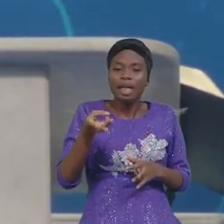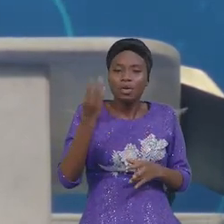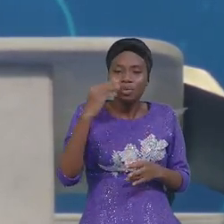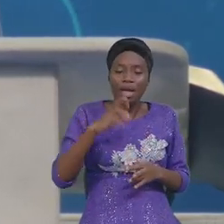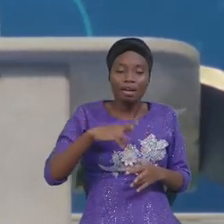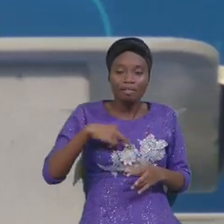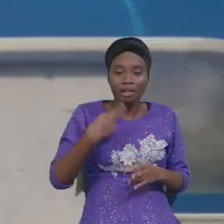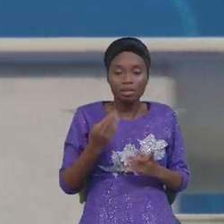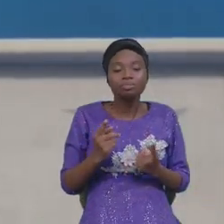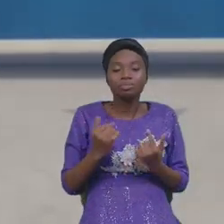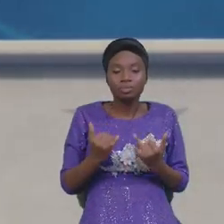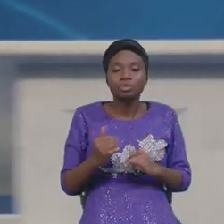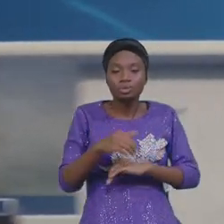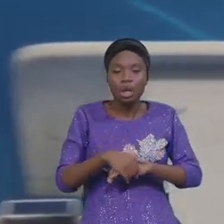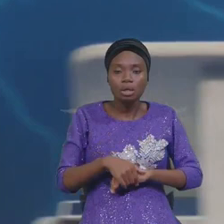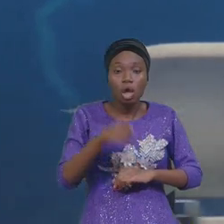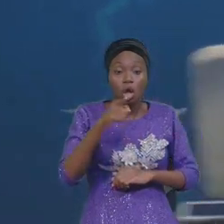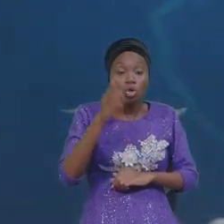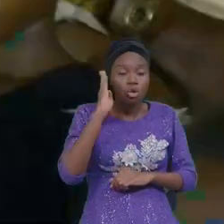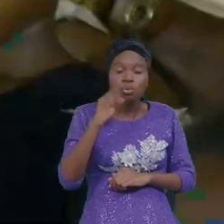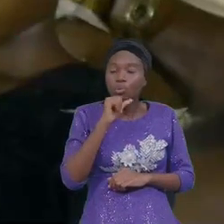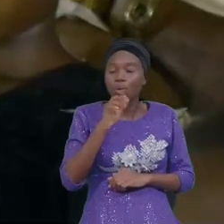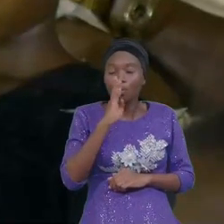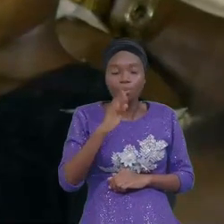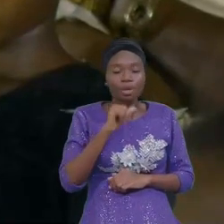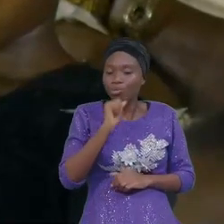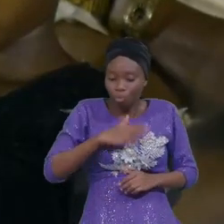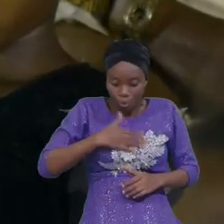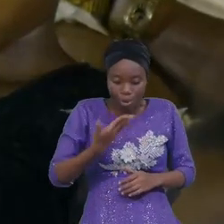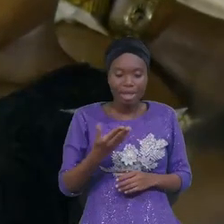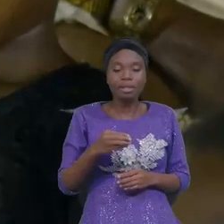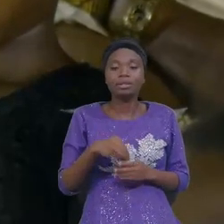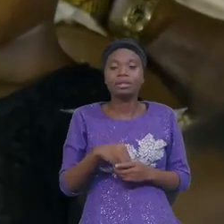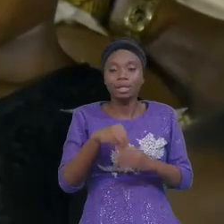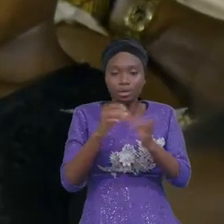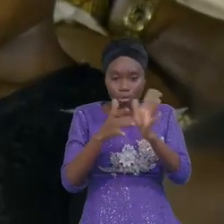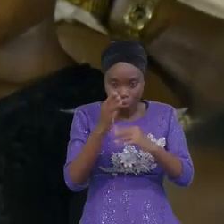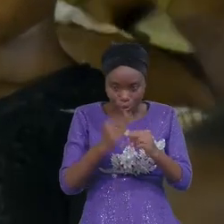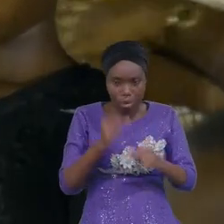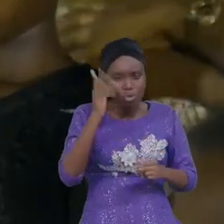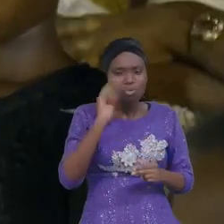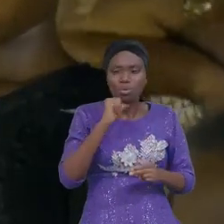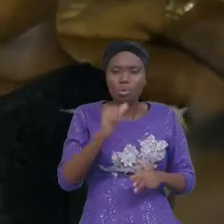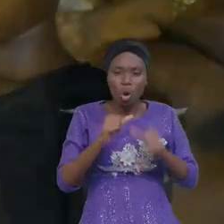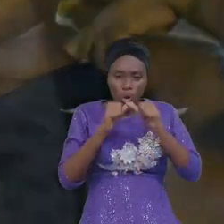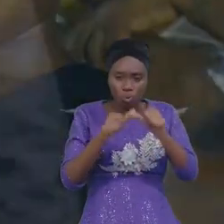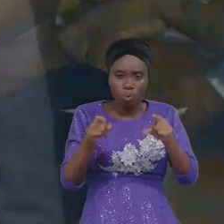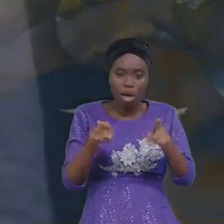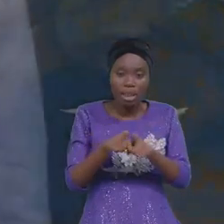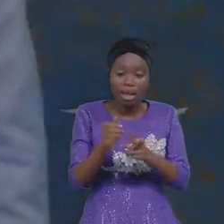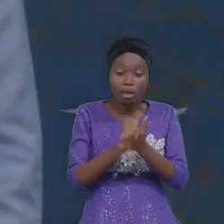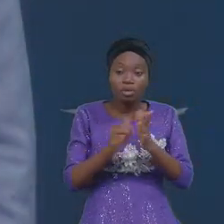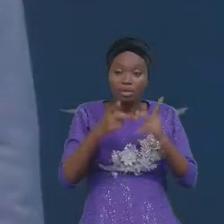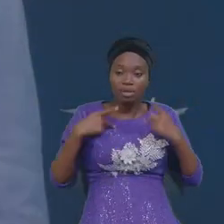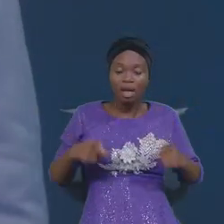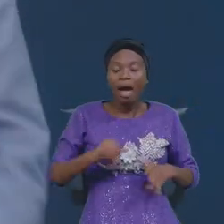religious. Tonight, you will not be unwilling. You will not continue like those Pharisees. I have my